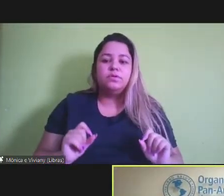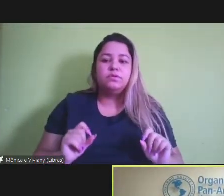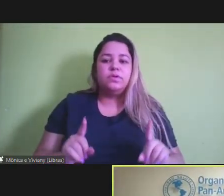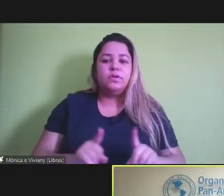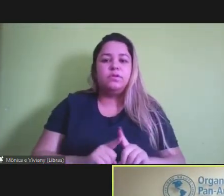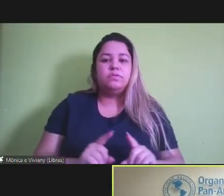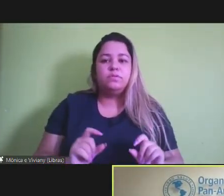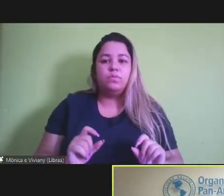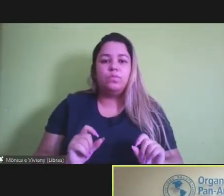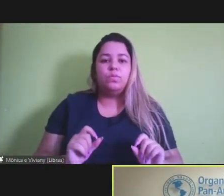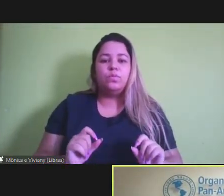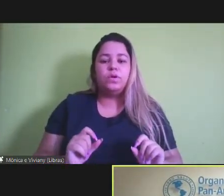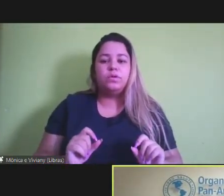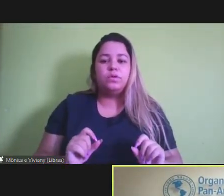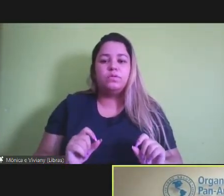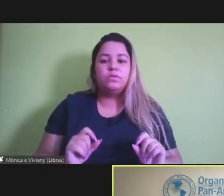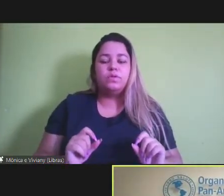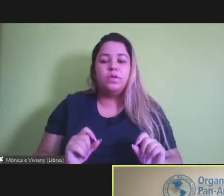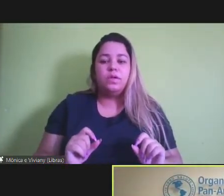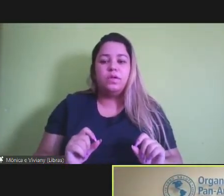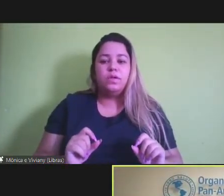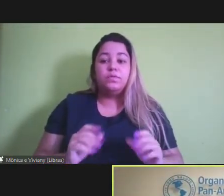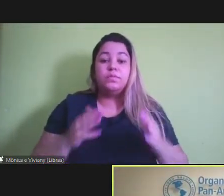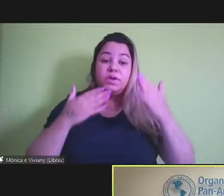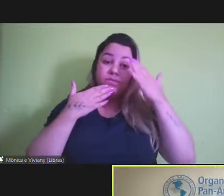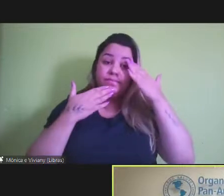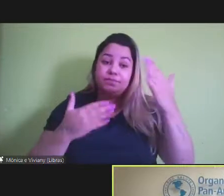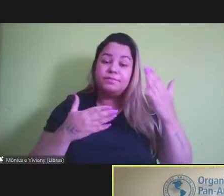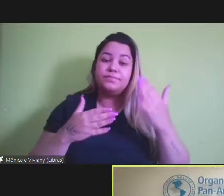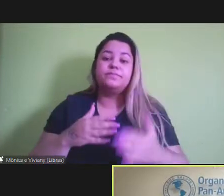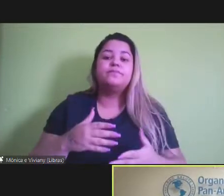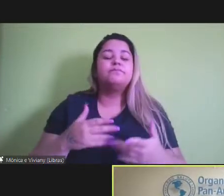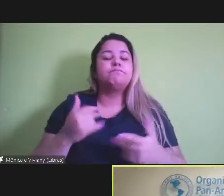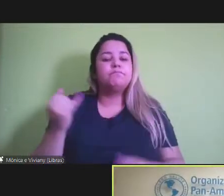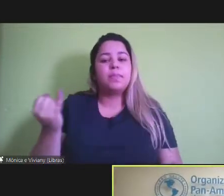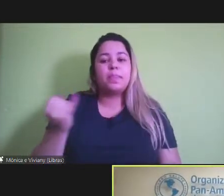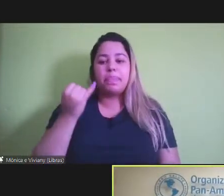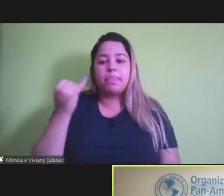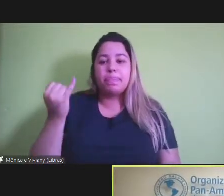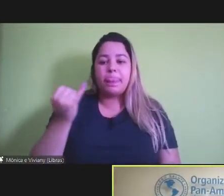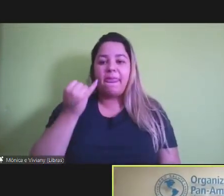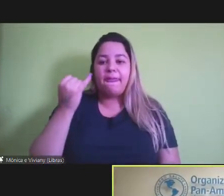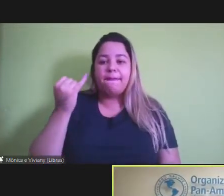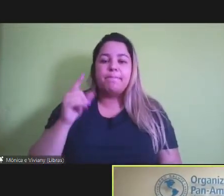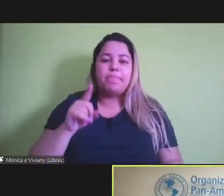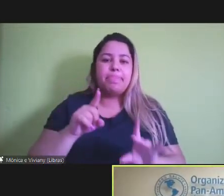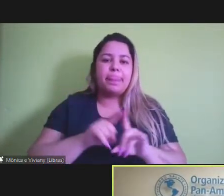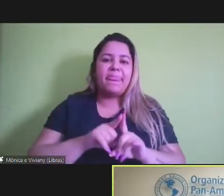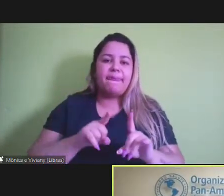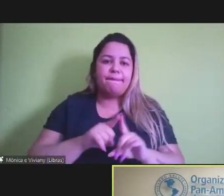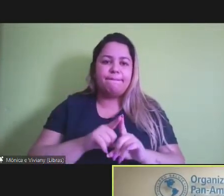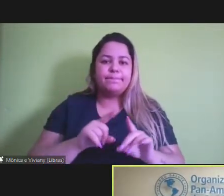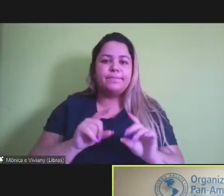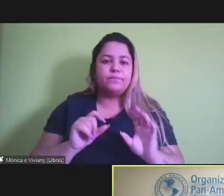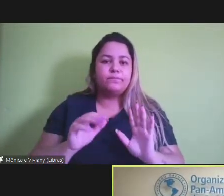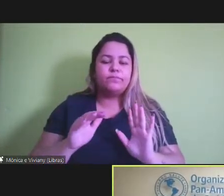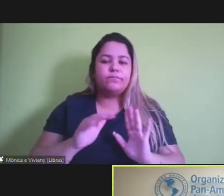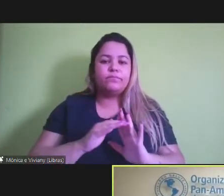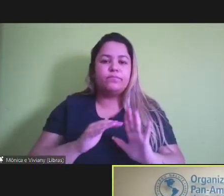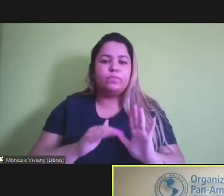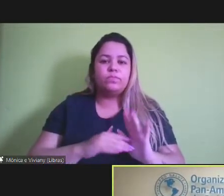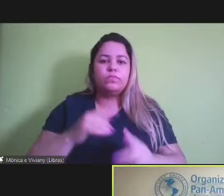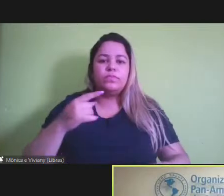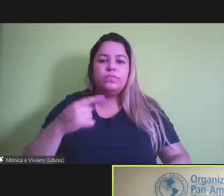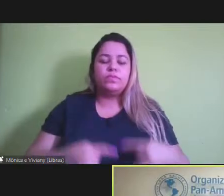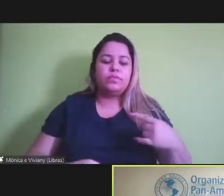Muito obrigada, doutora Elidan. Thank you, Dr. Elido. You gave an important speech for